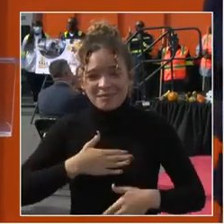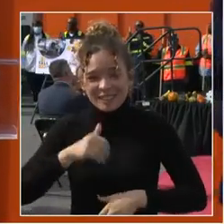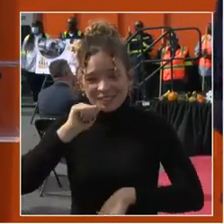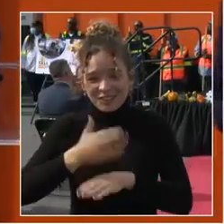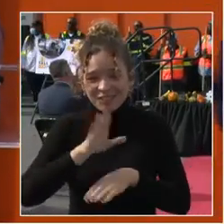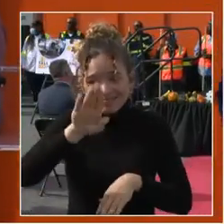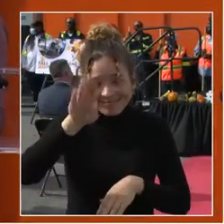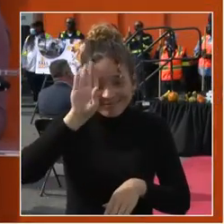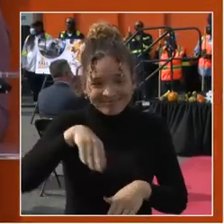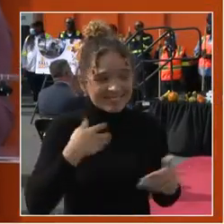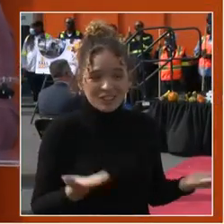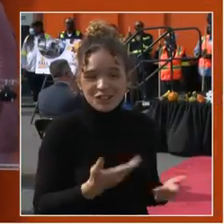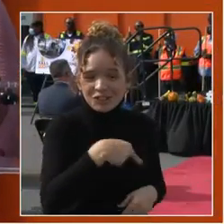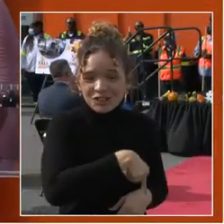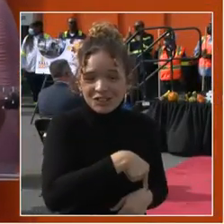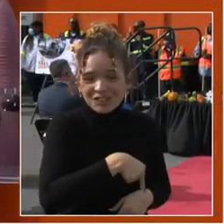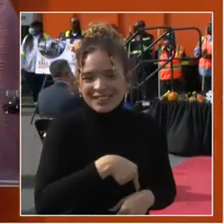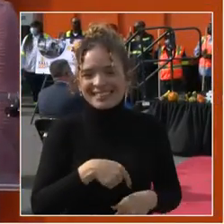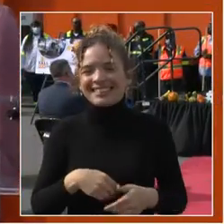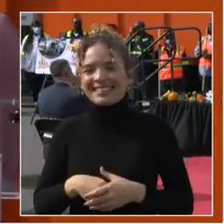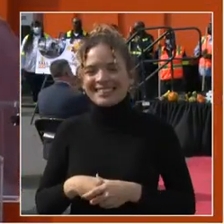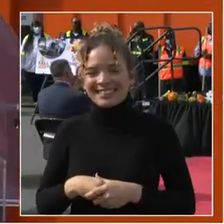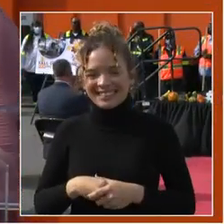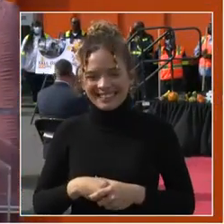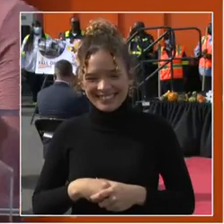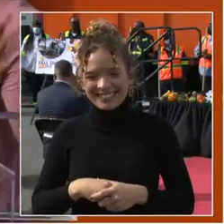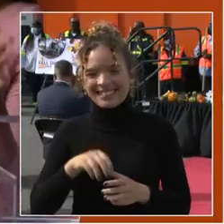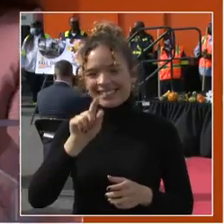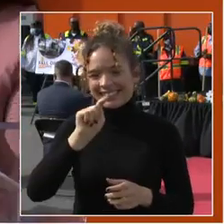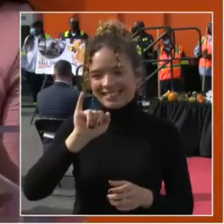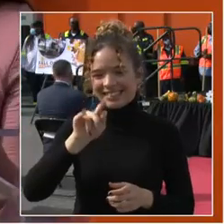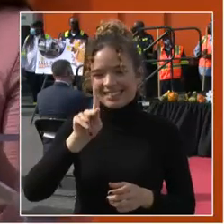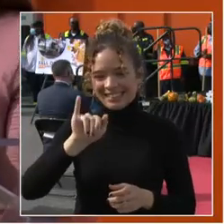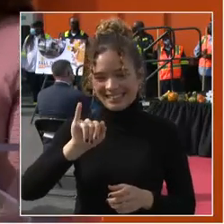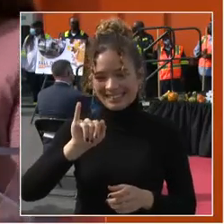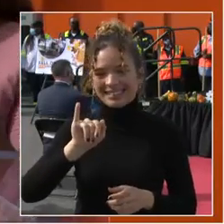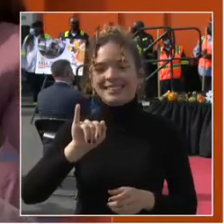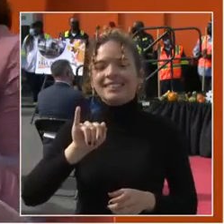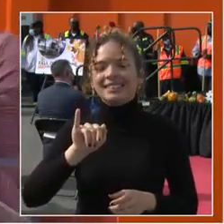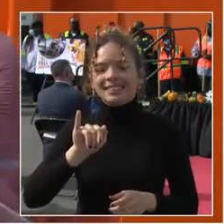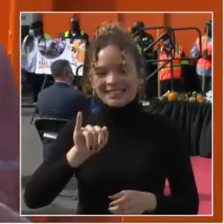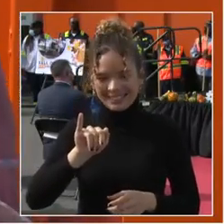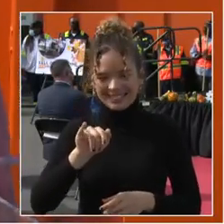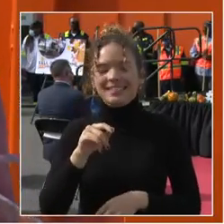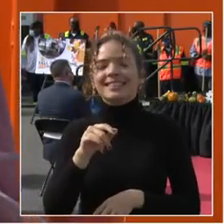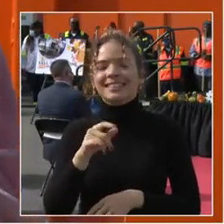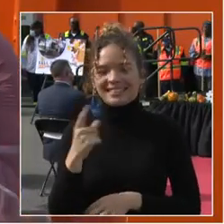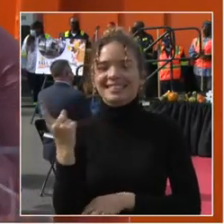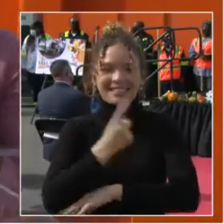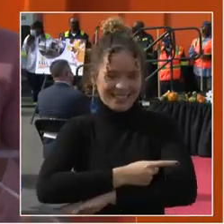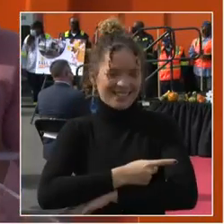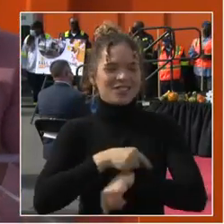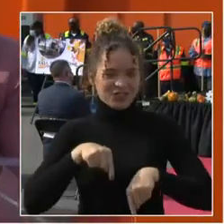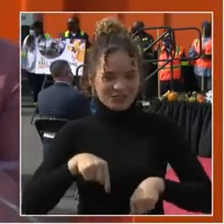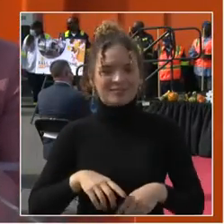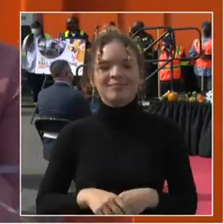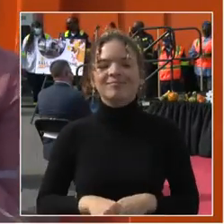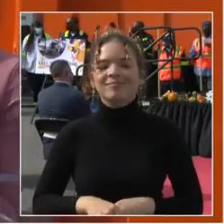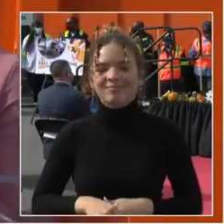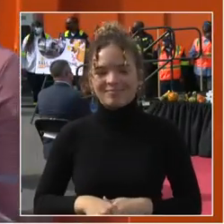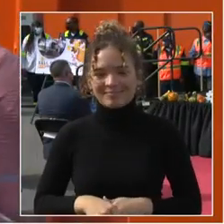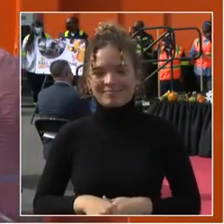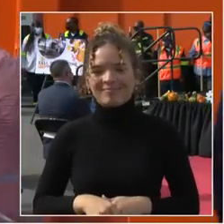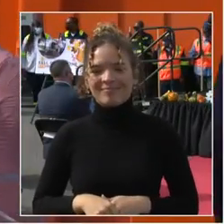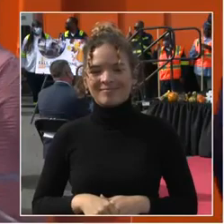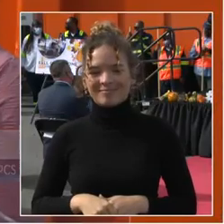it's Ticky Tacky Day at her school for Spirit Week. That's why she has two different shoes on. Oh, my goodness. Thank you so